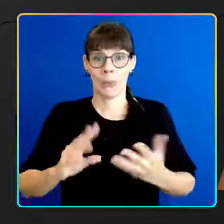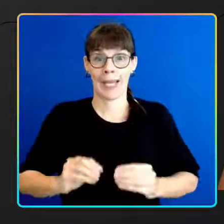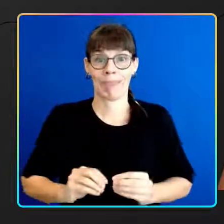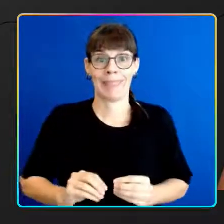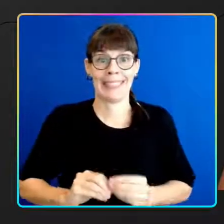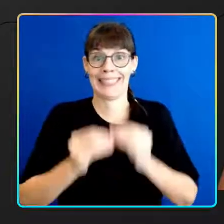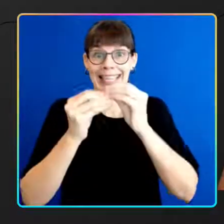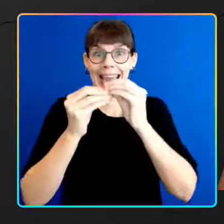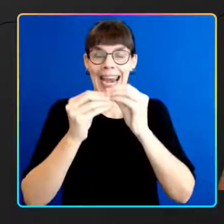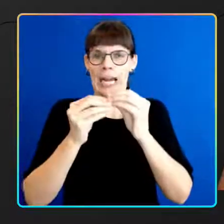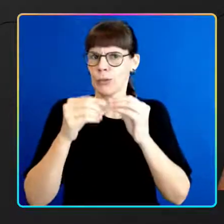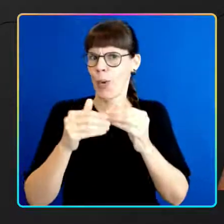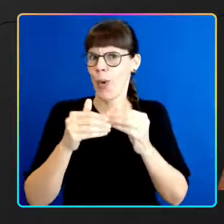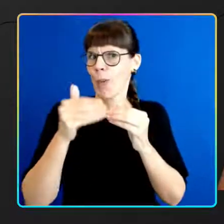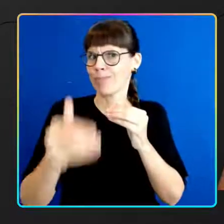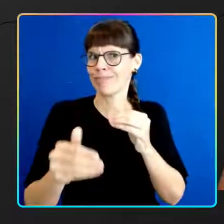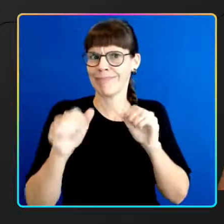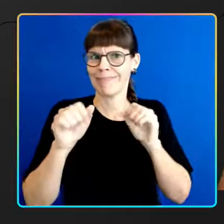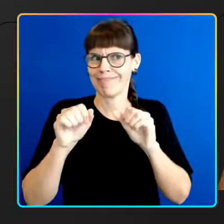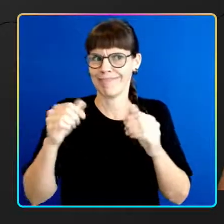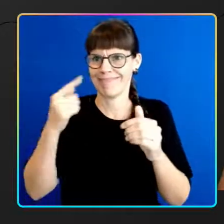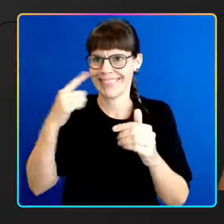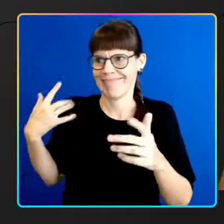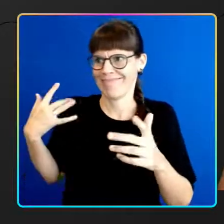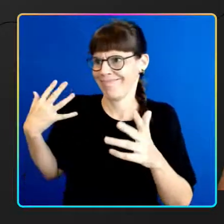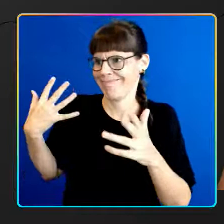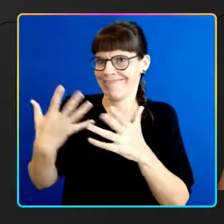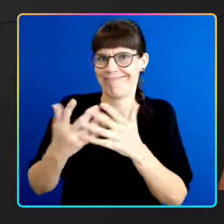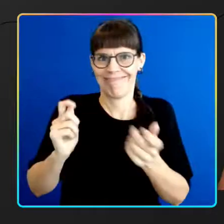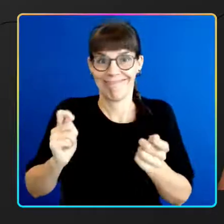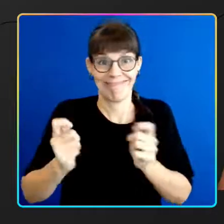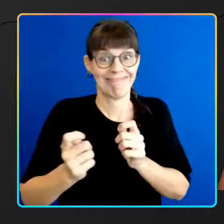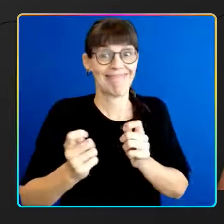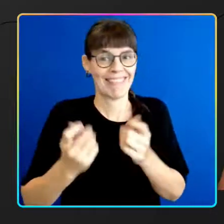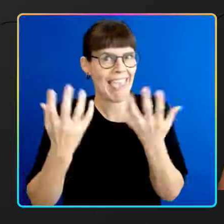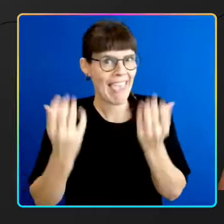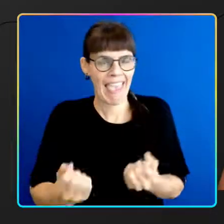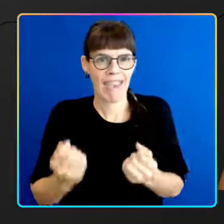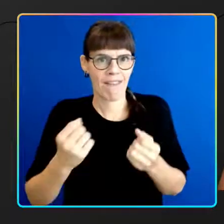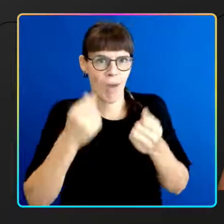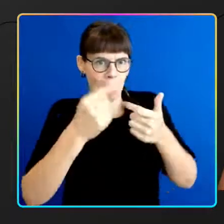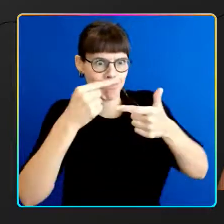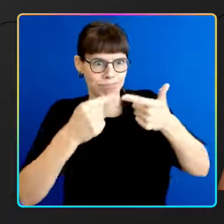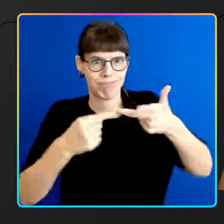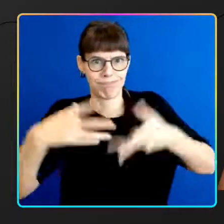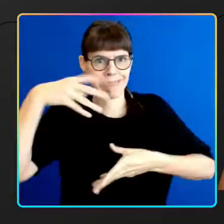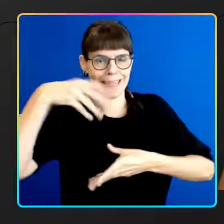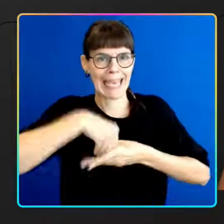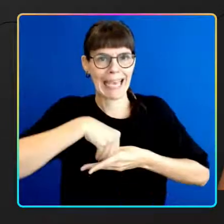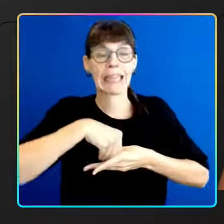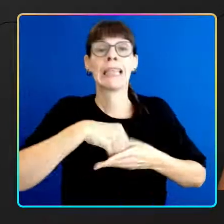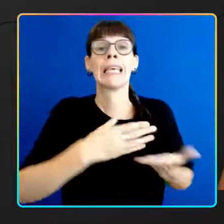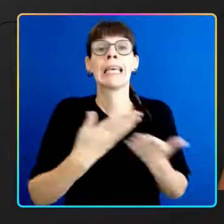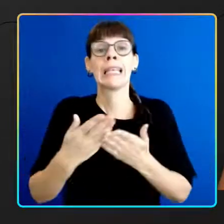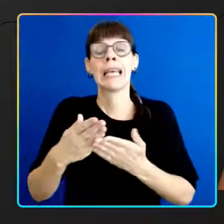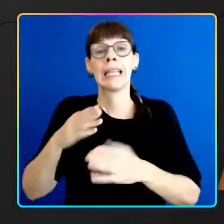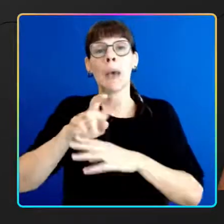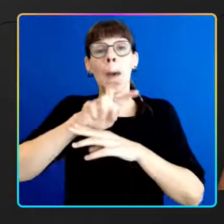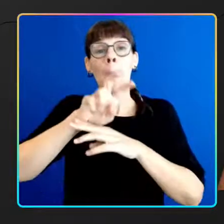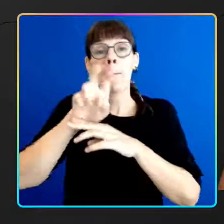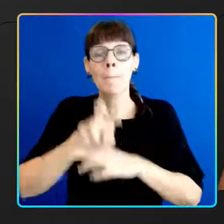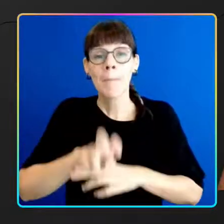out where Layla started, it's still there, it's still amazing. And then into the Python and R piece.